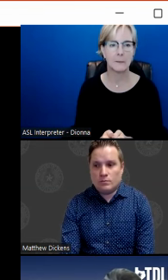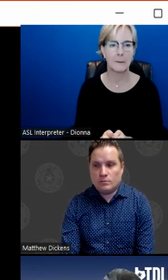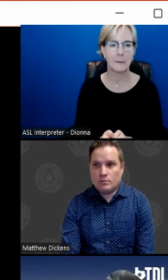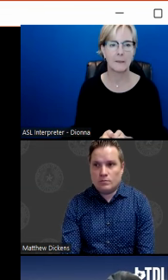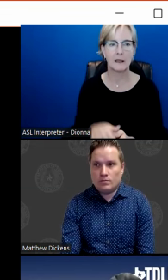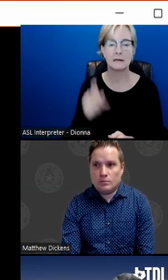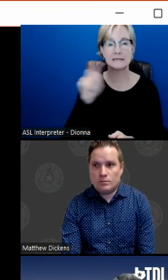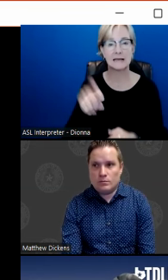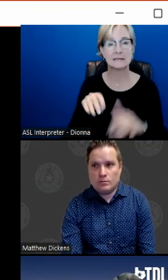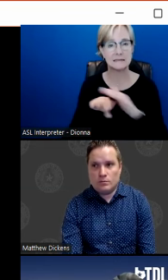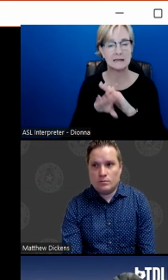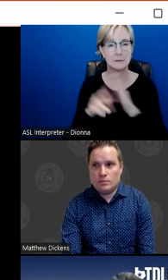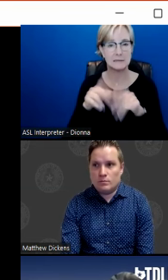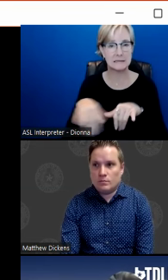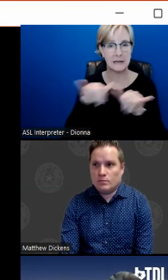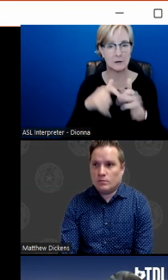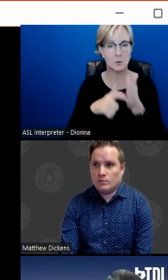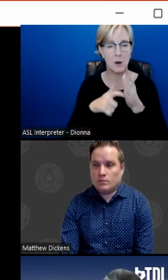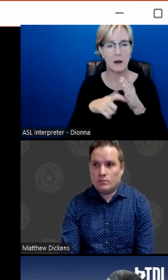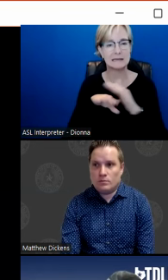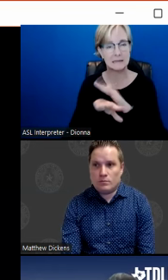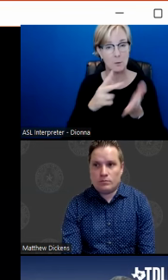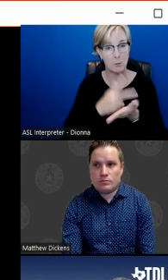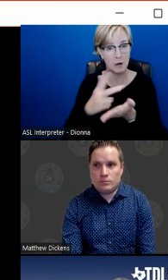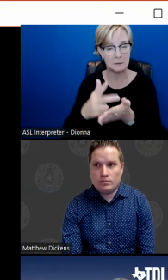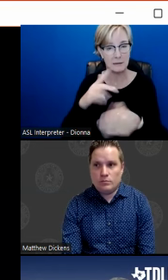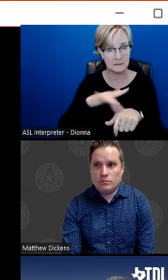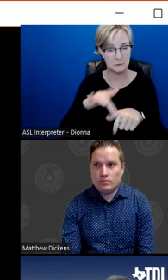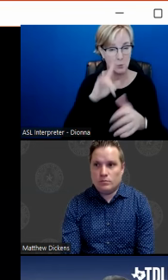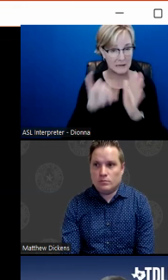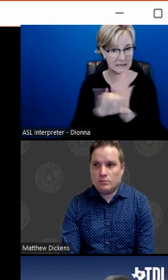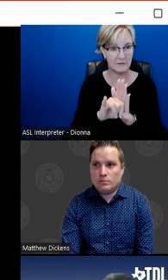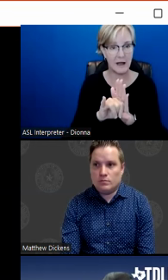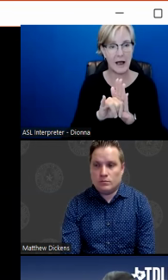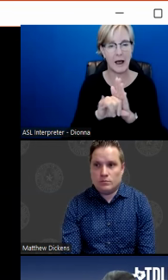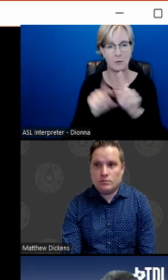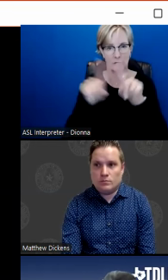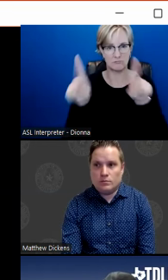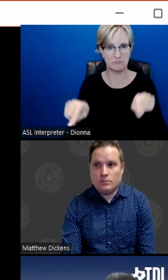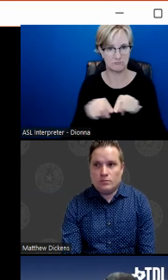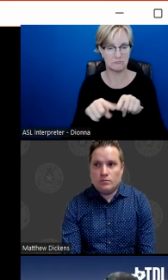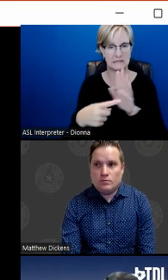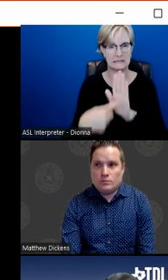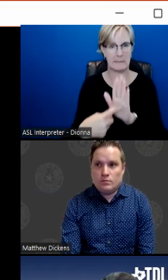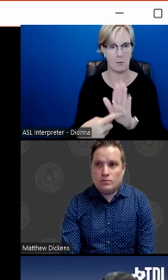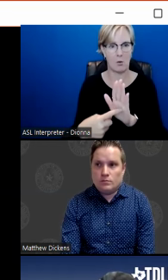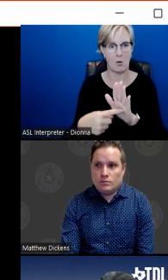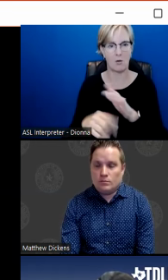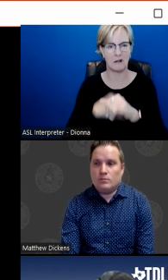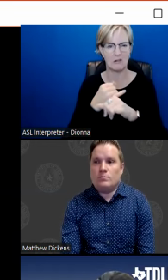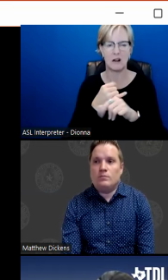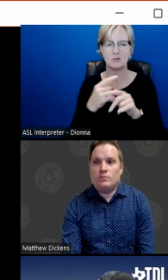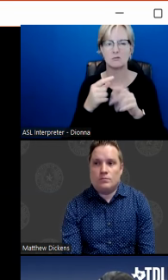Now, the Texas accessibility standards require an accessible parking space to be identified with the international symbol of accessibility. That is this